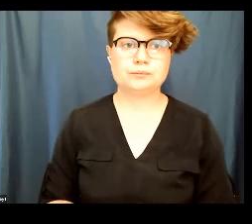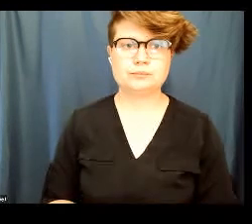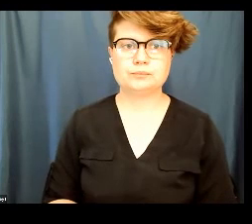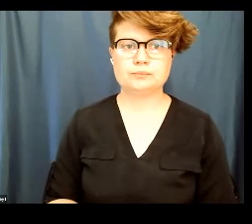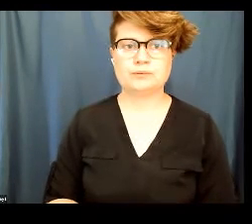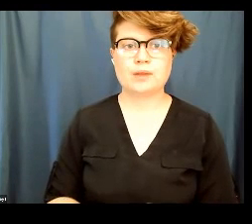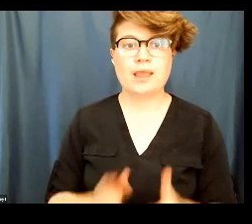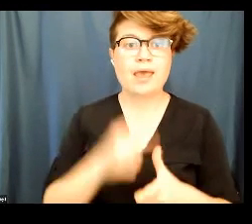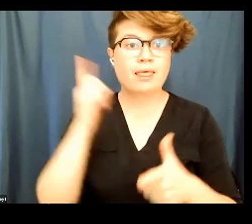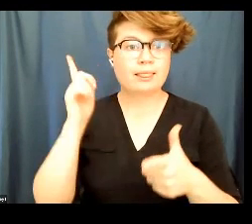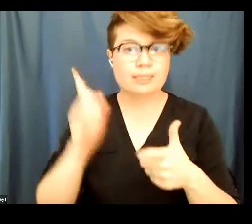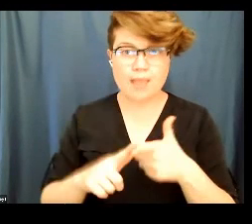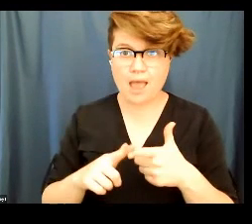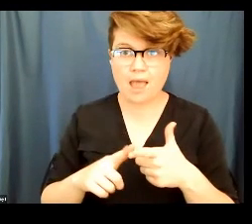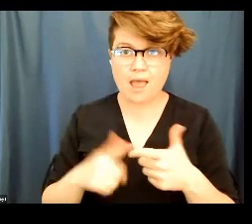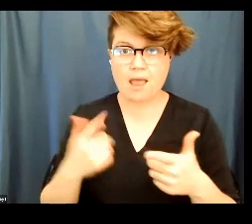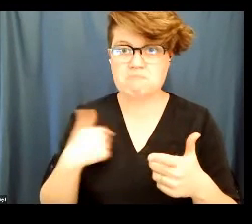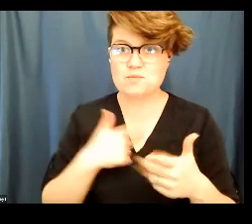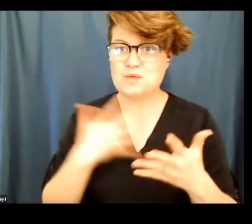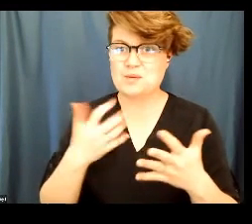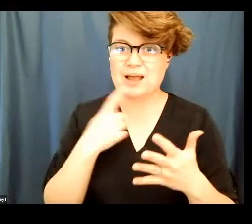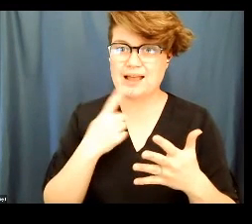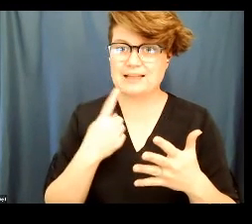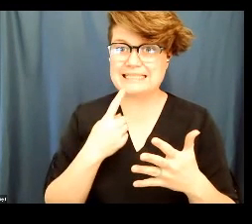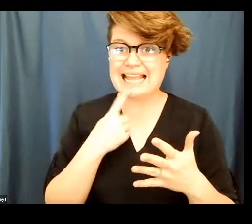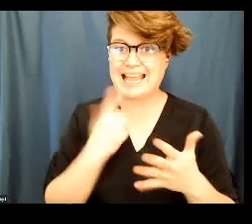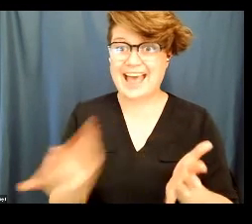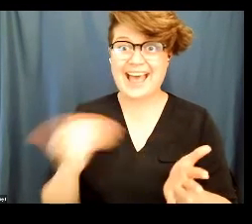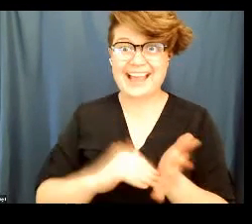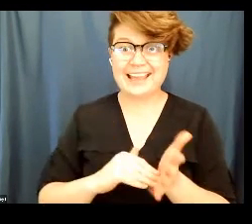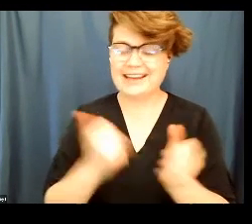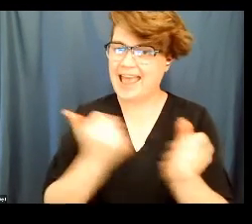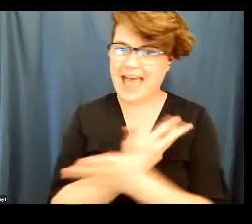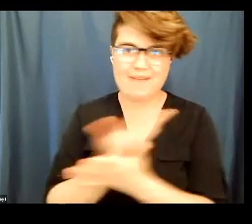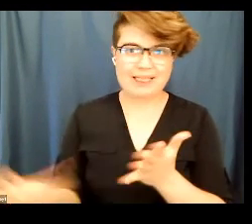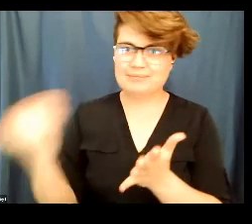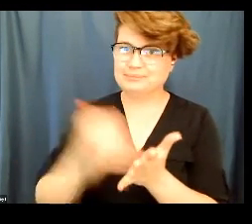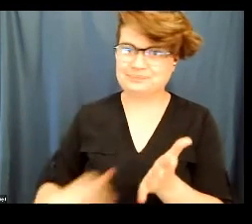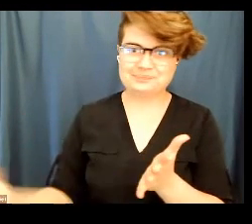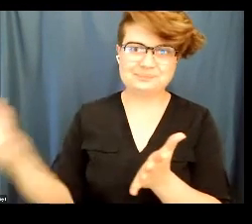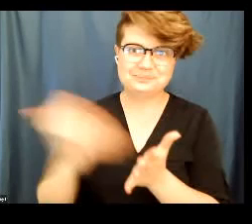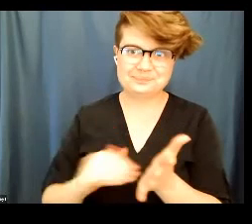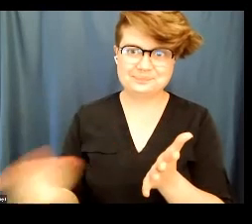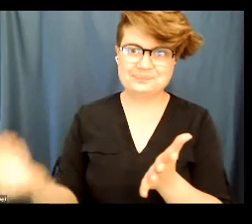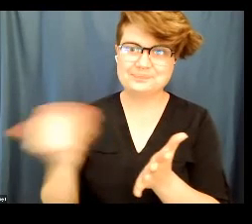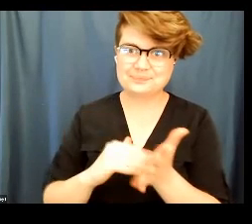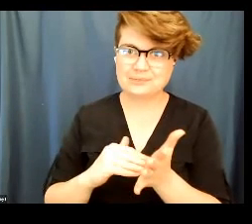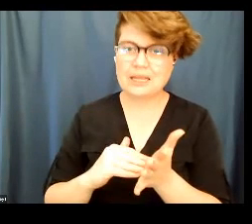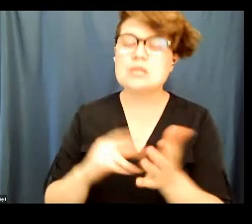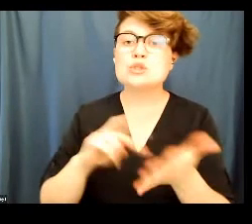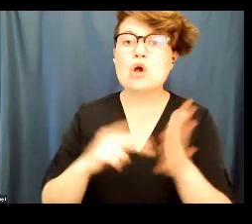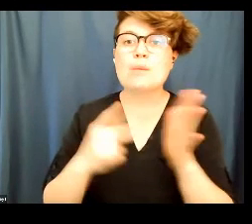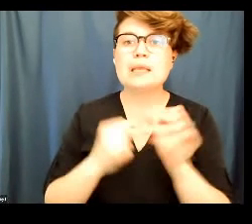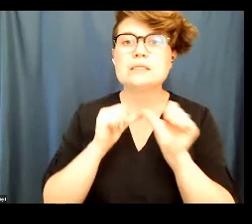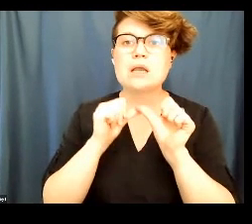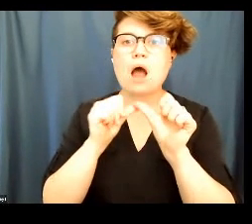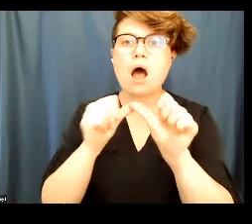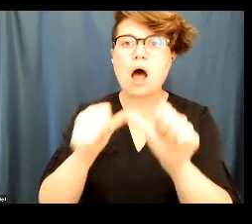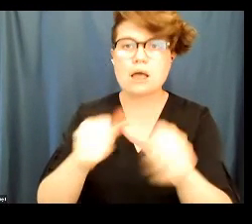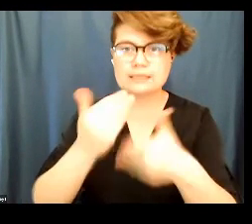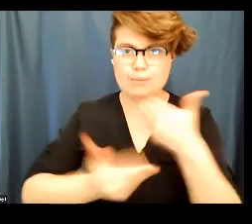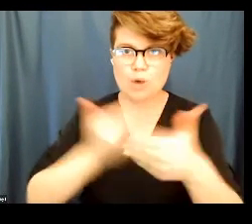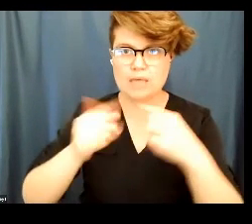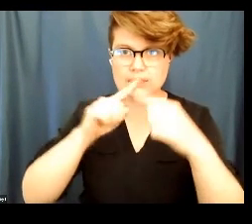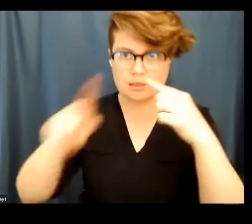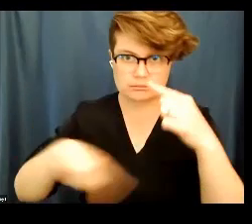And then we want to repeat everything over again. So we always want this to be a continuous process.